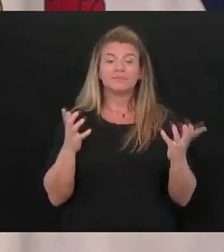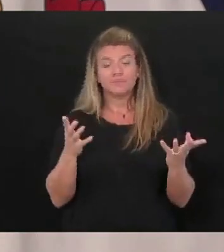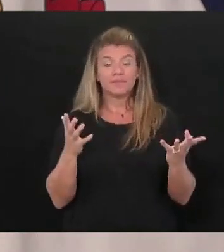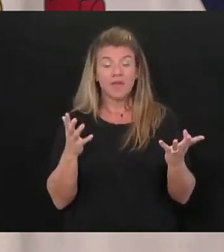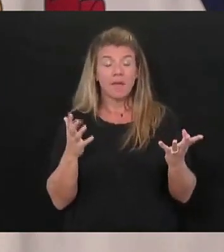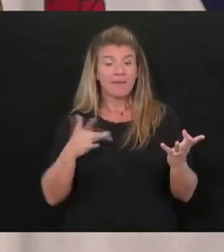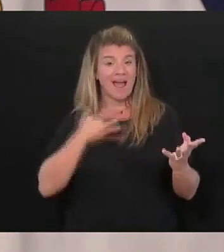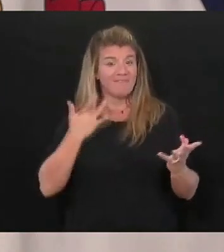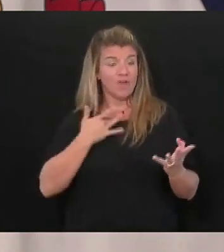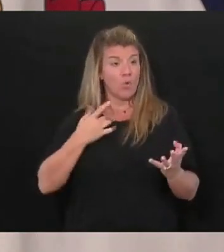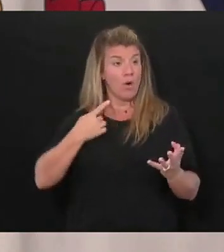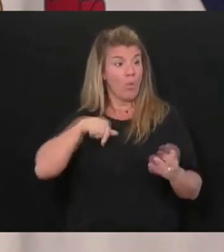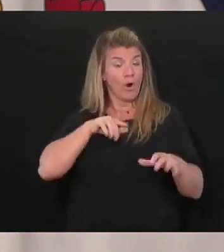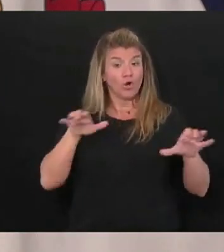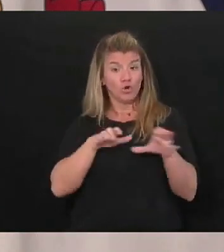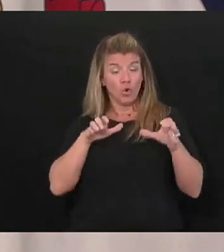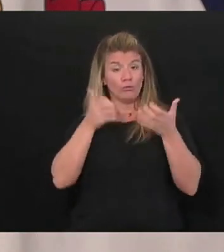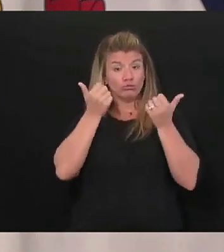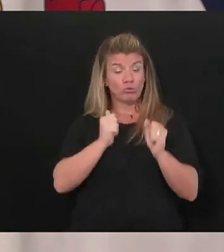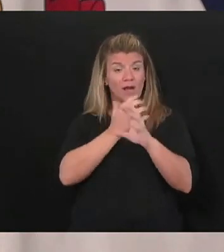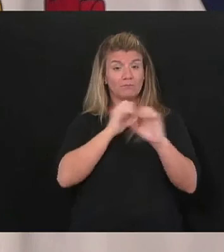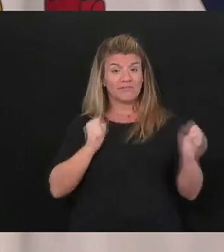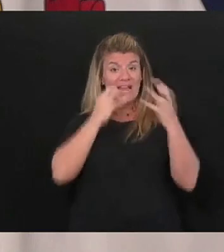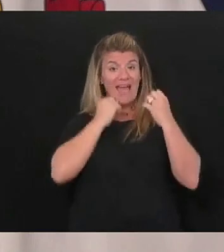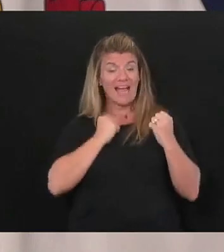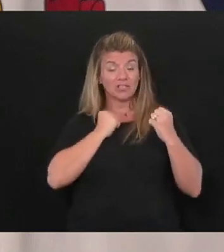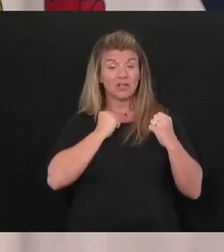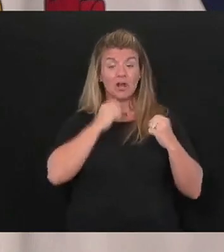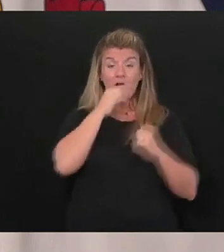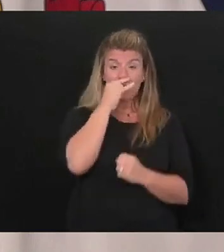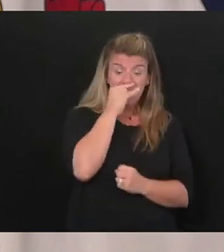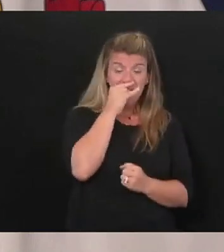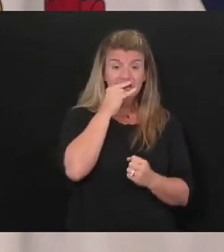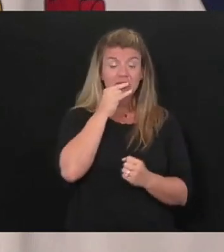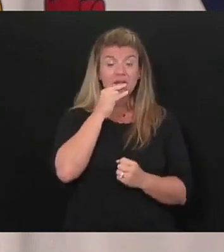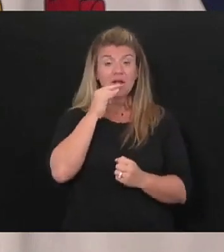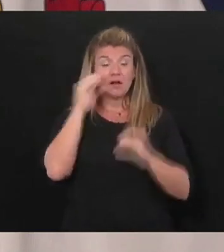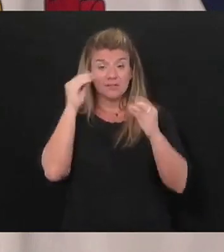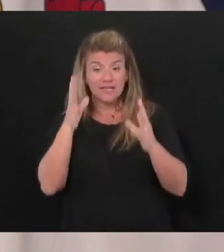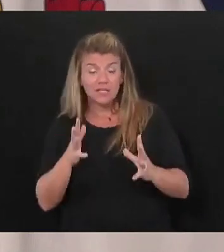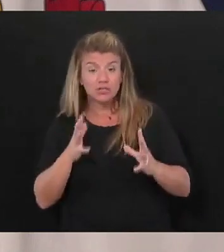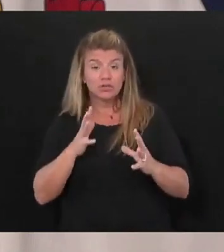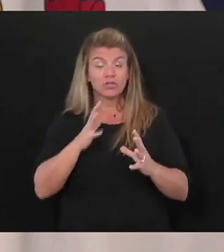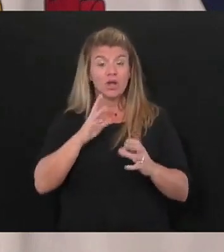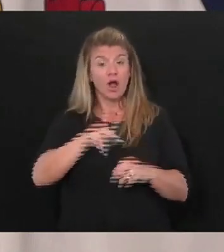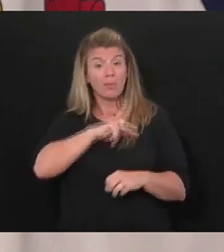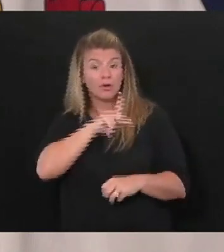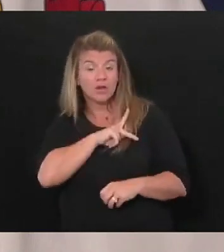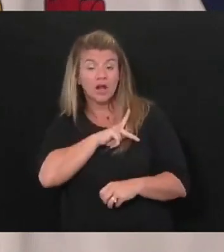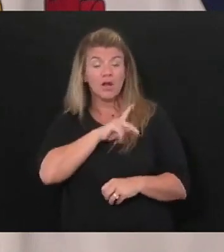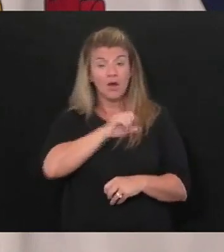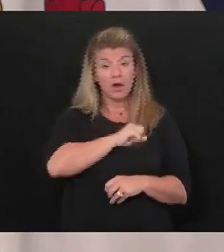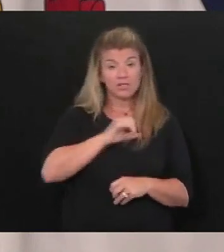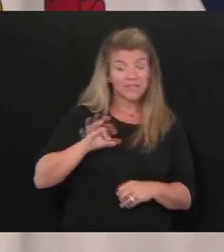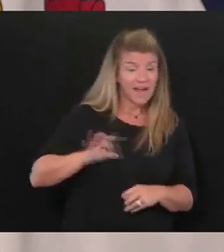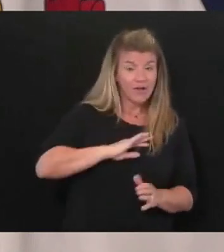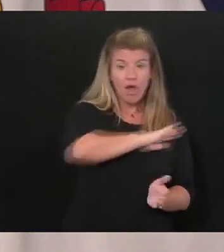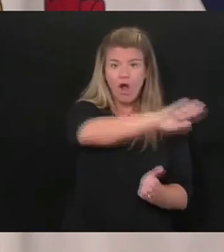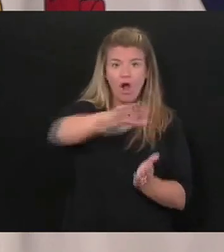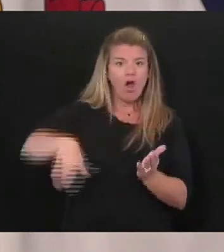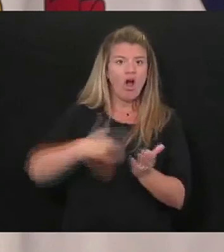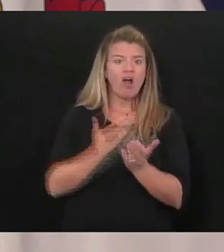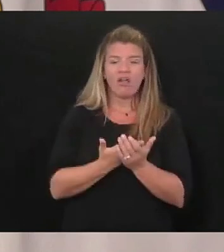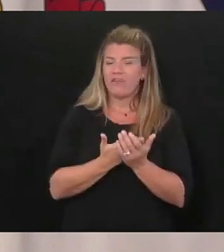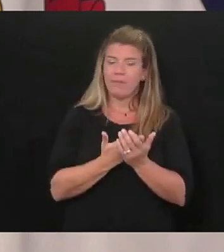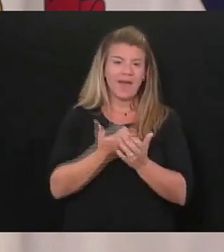what we're doing is we're trying to protect our kids, our teachers, our service personnel, all of our students in every way, and we're trying to